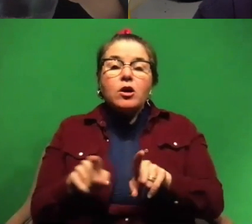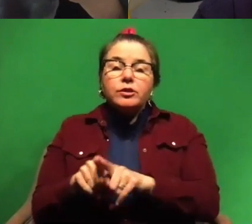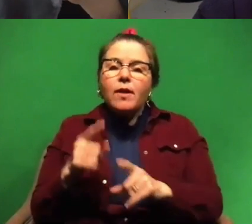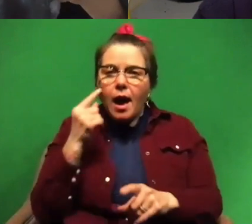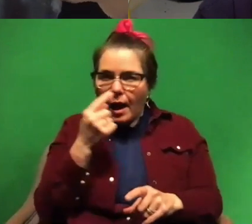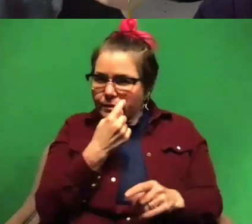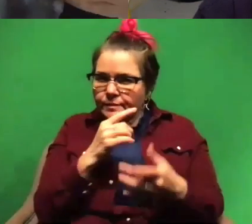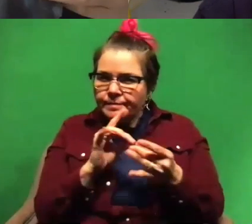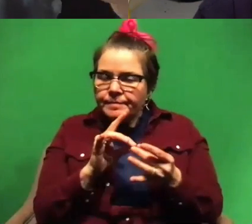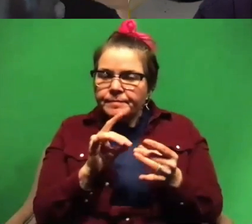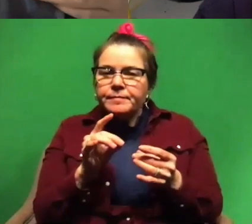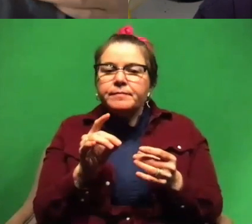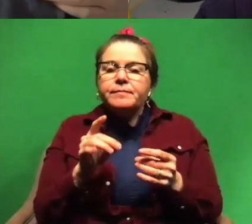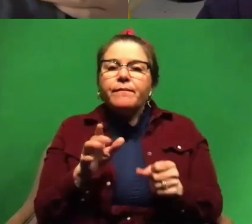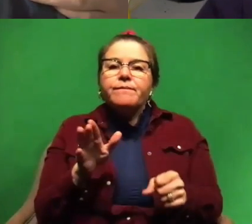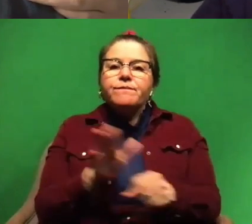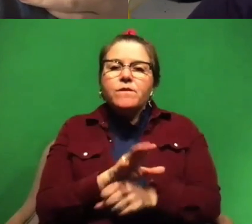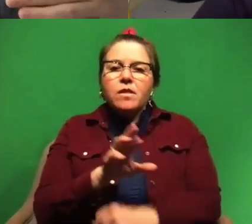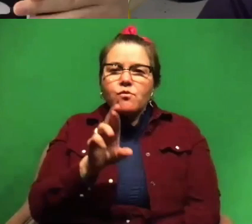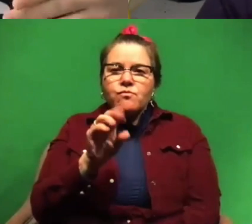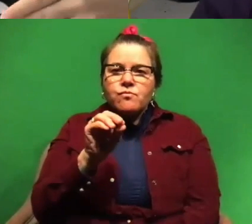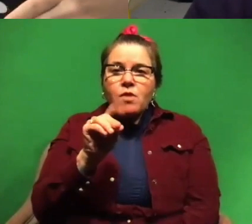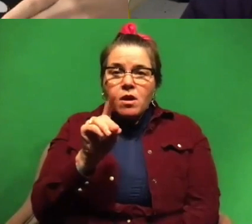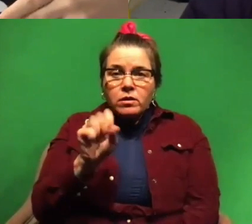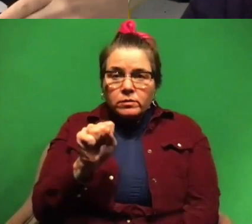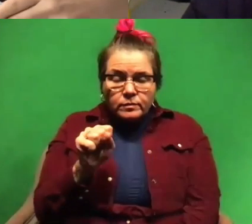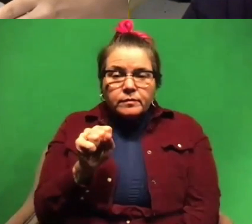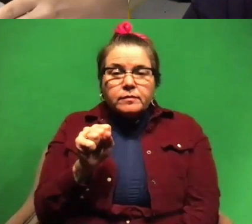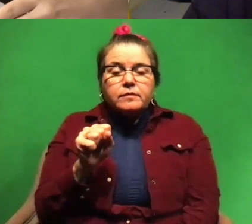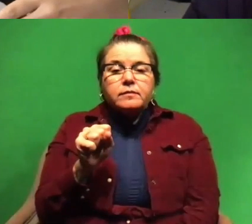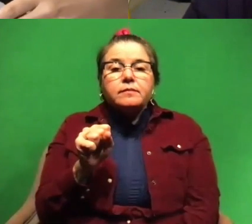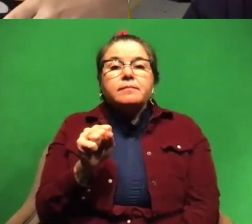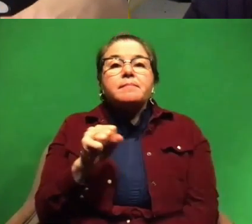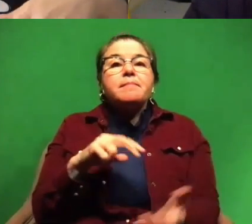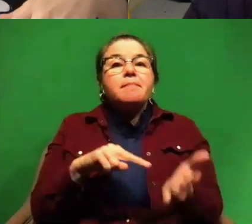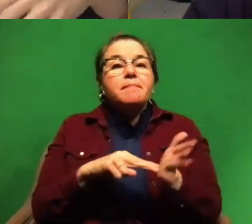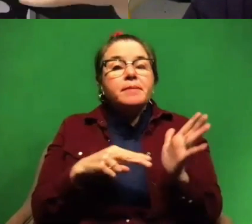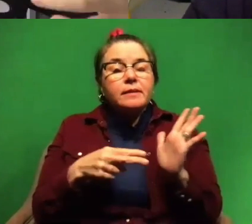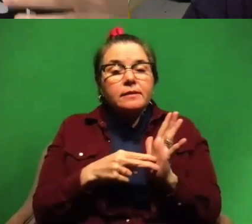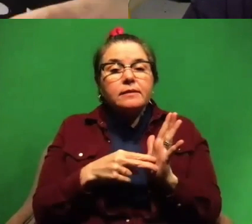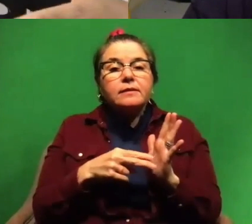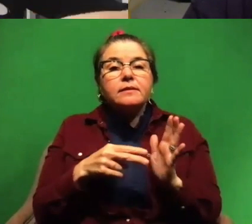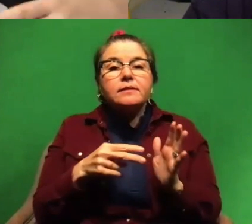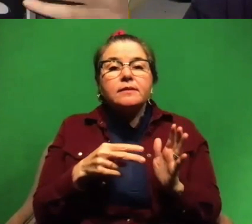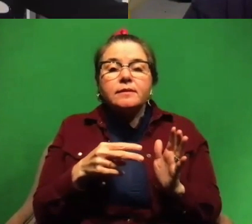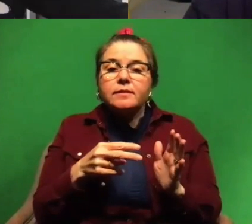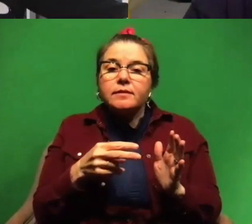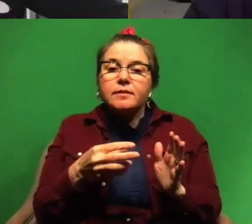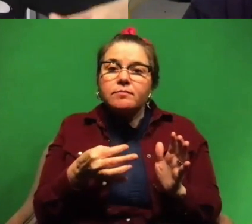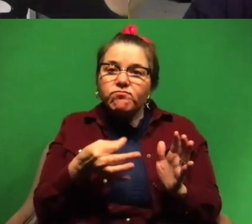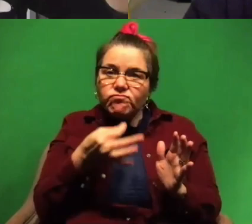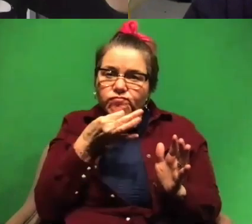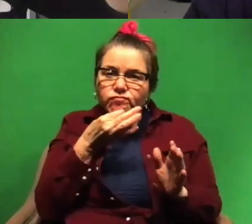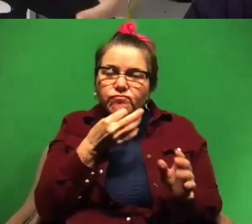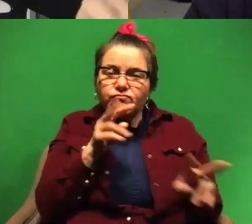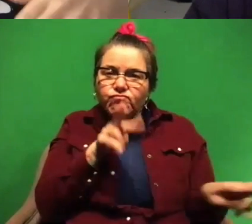well, they're full of rods. And this makes them really, really capable of seeing at night,